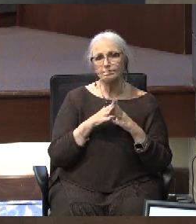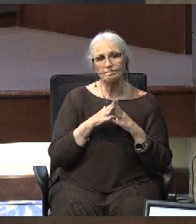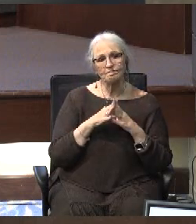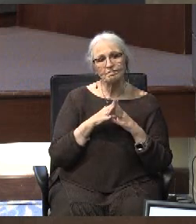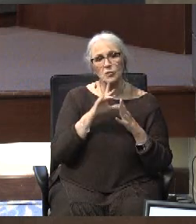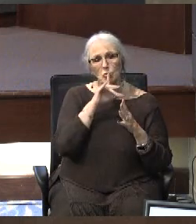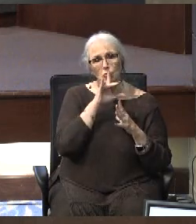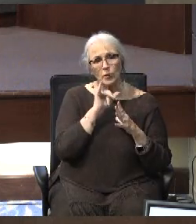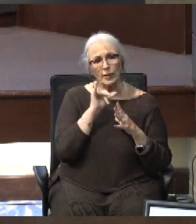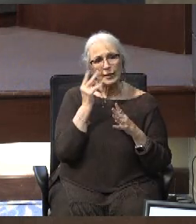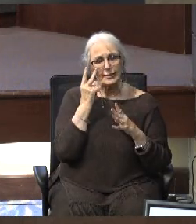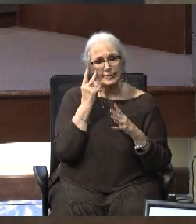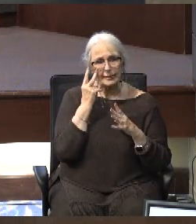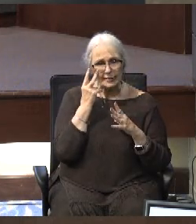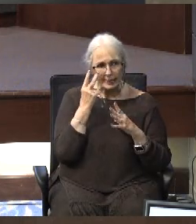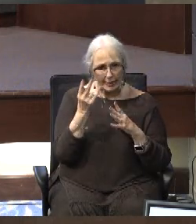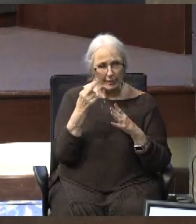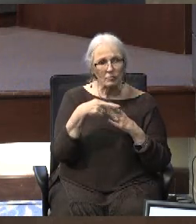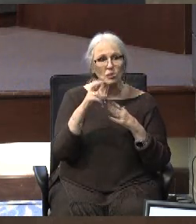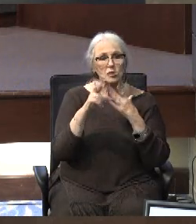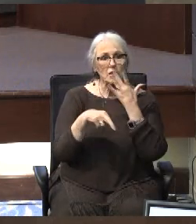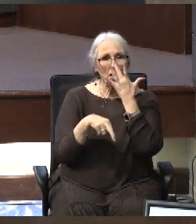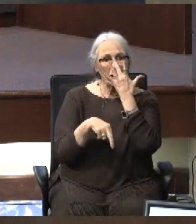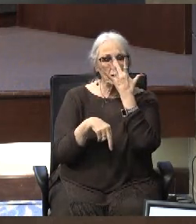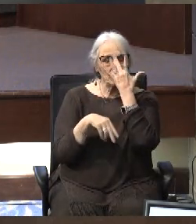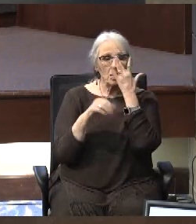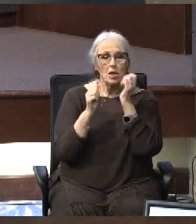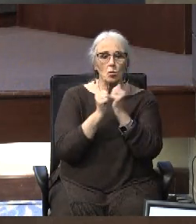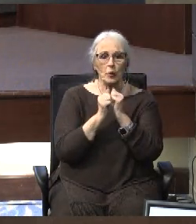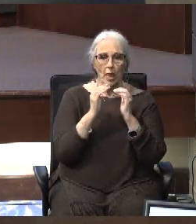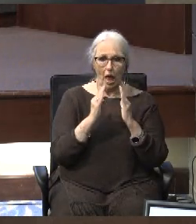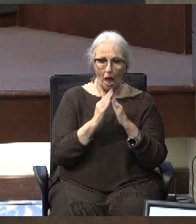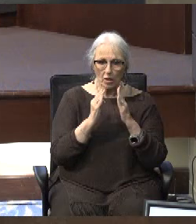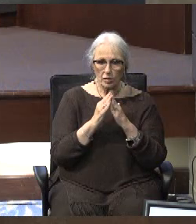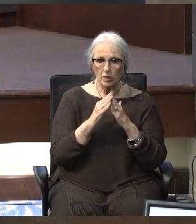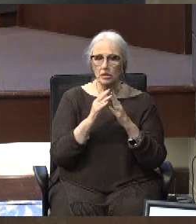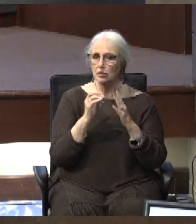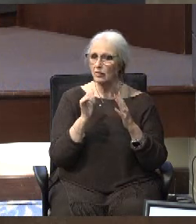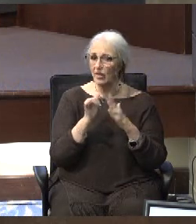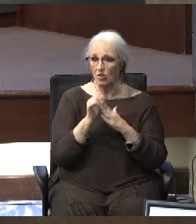to really see outcomes with regard to housing that is in disrepair.